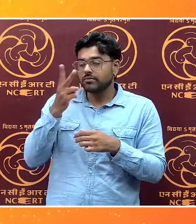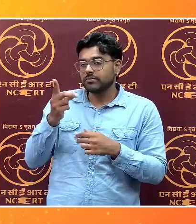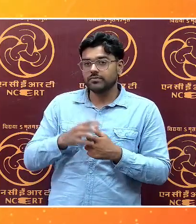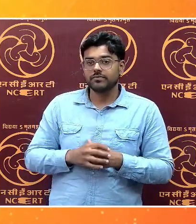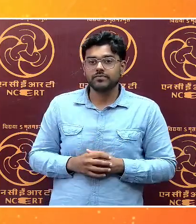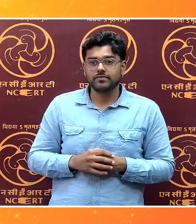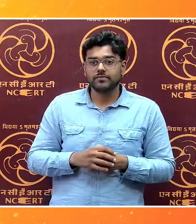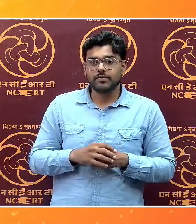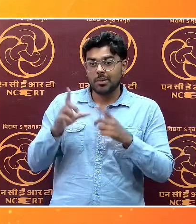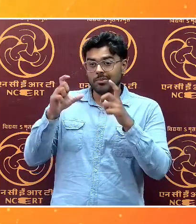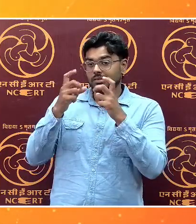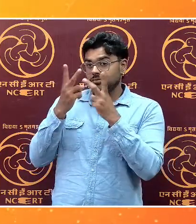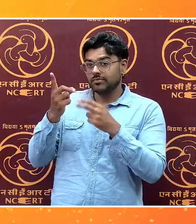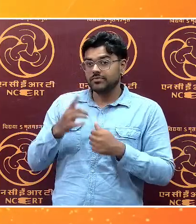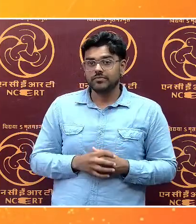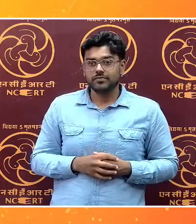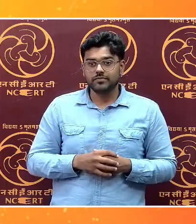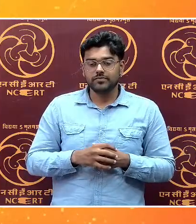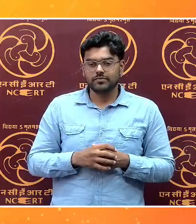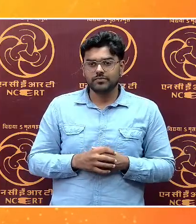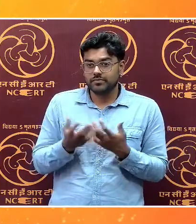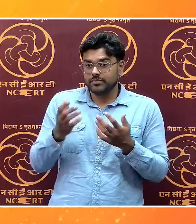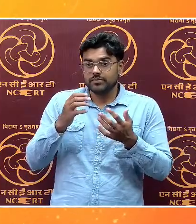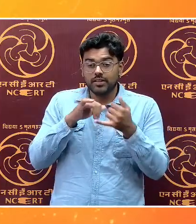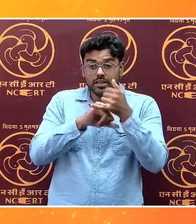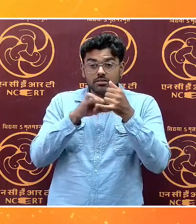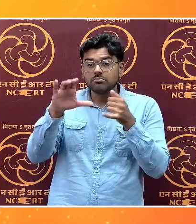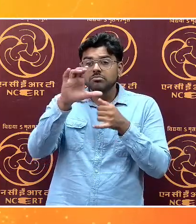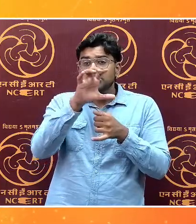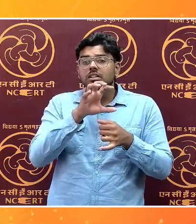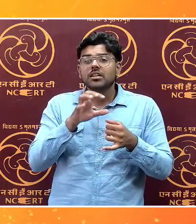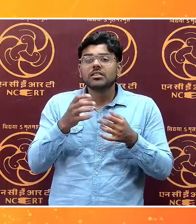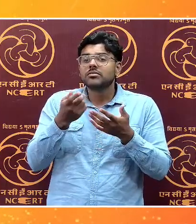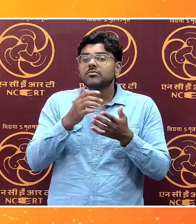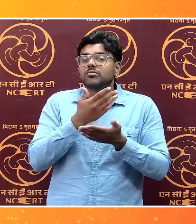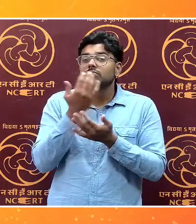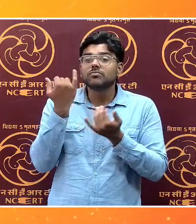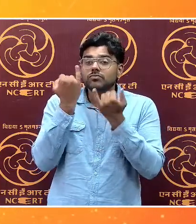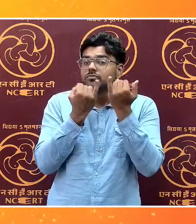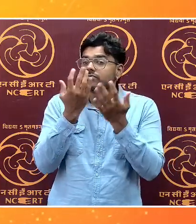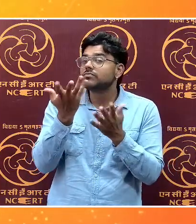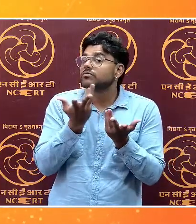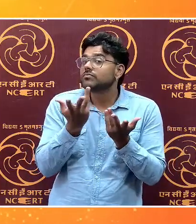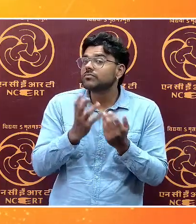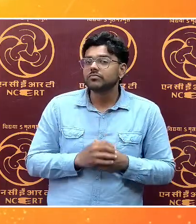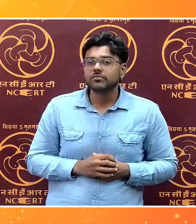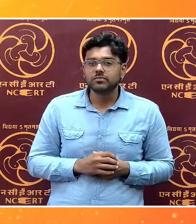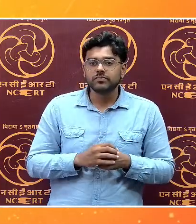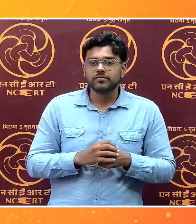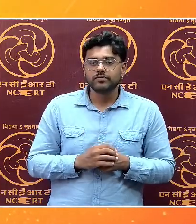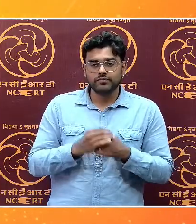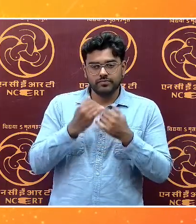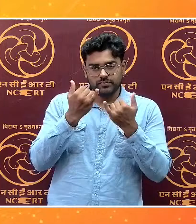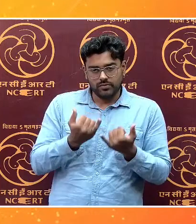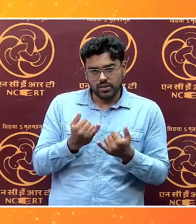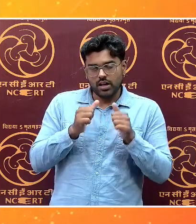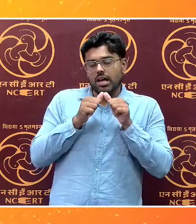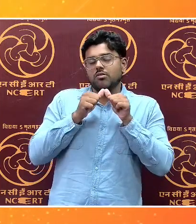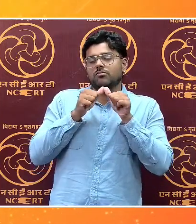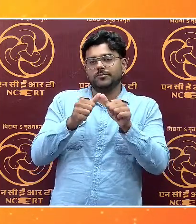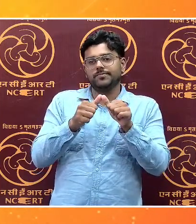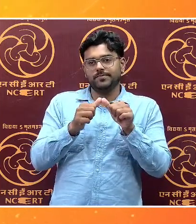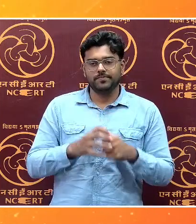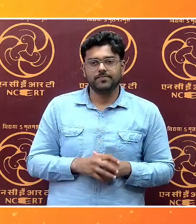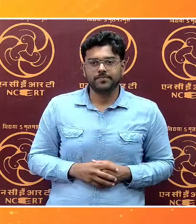So which states do you find, dear children? Okay, I am now giving you the